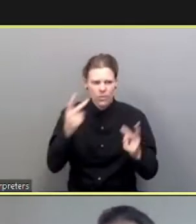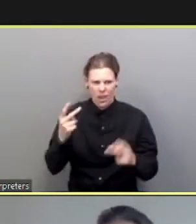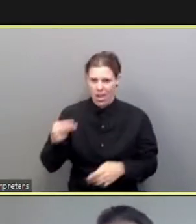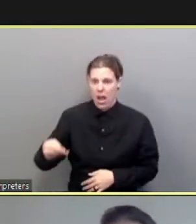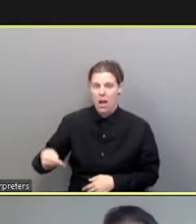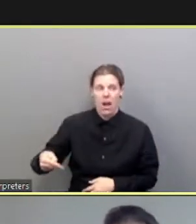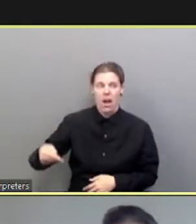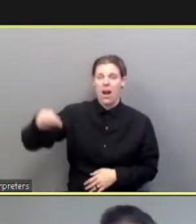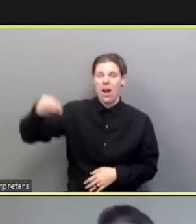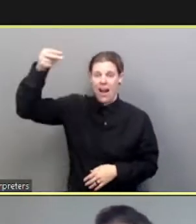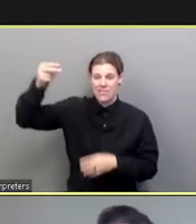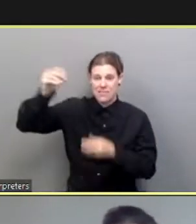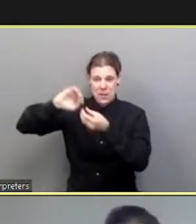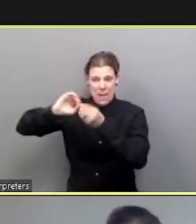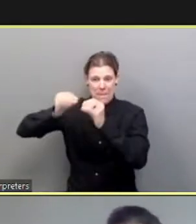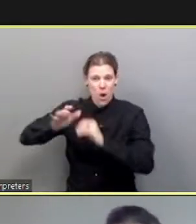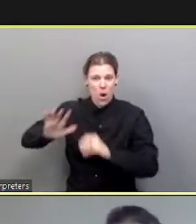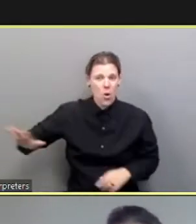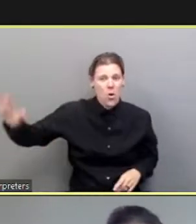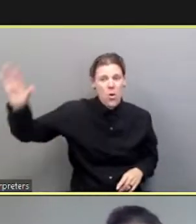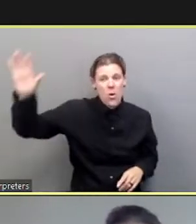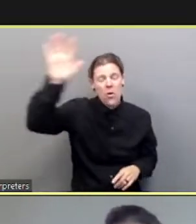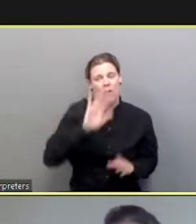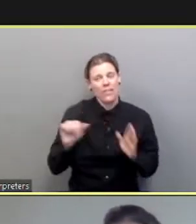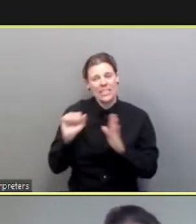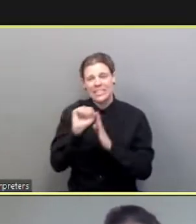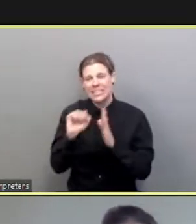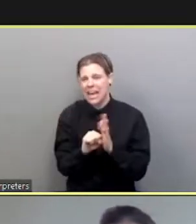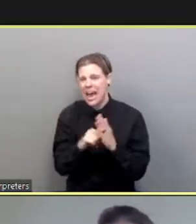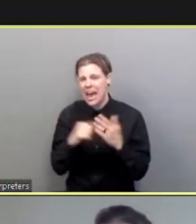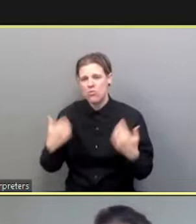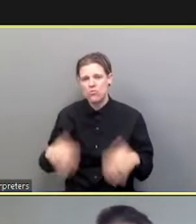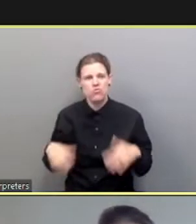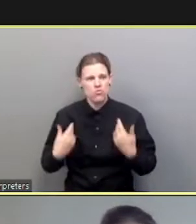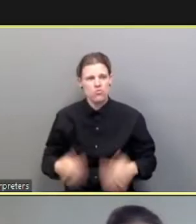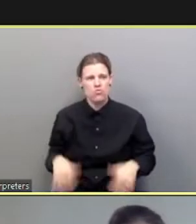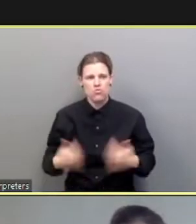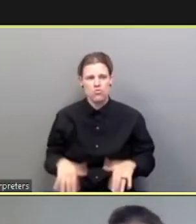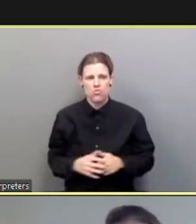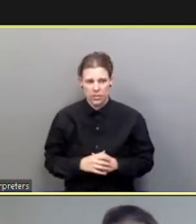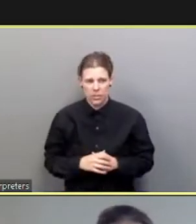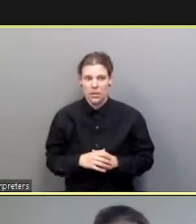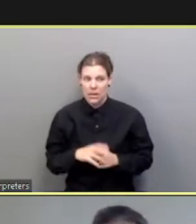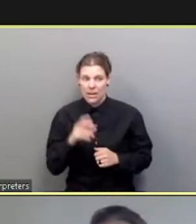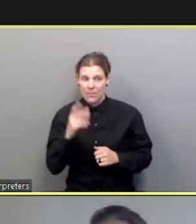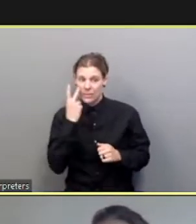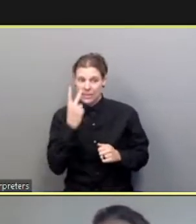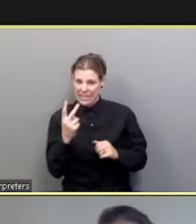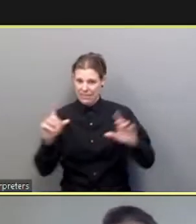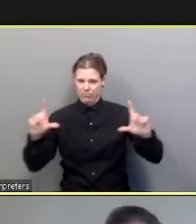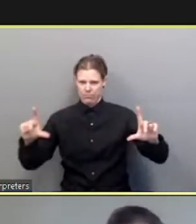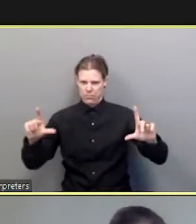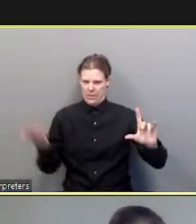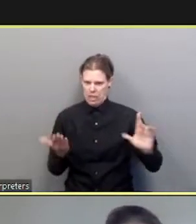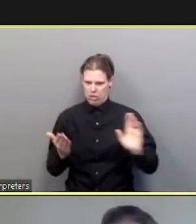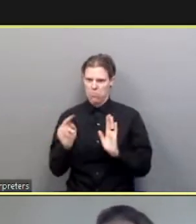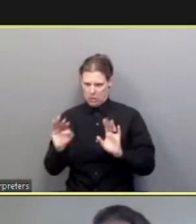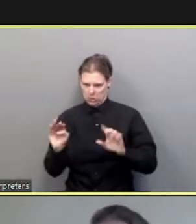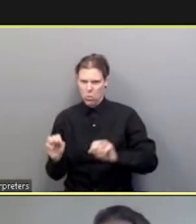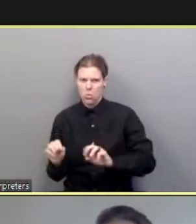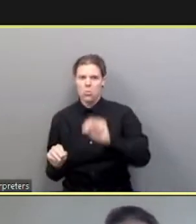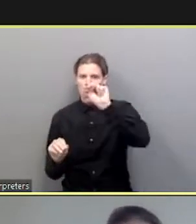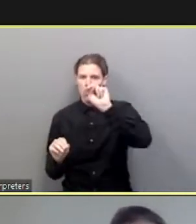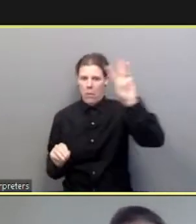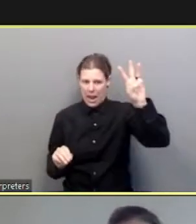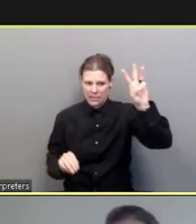So this is from the Northwest to the Southwest to the metro